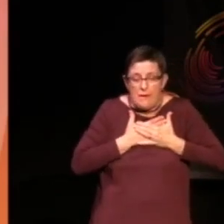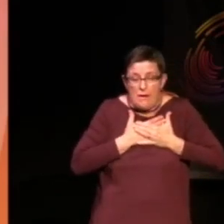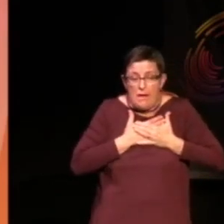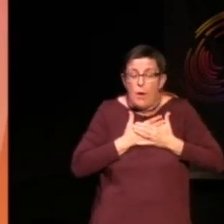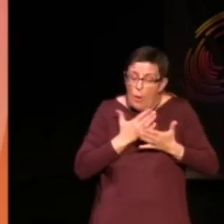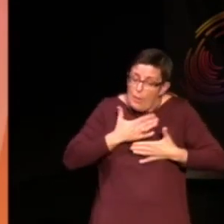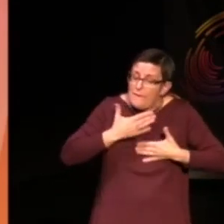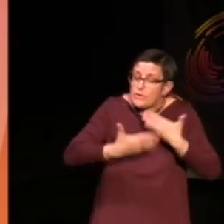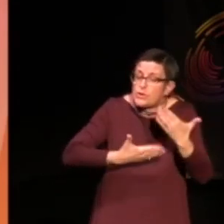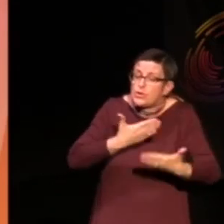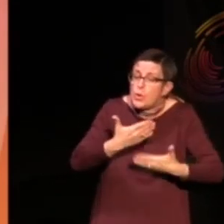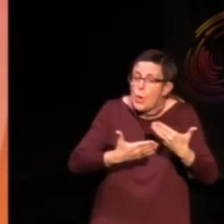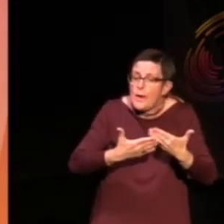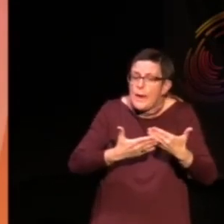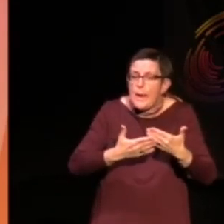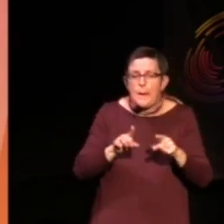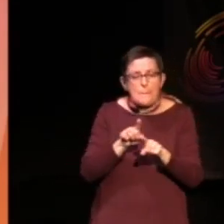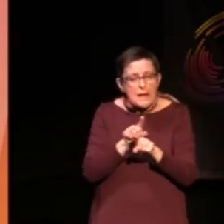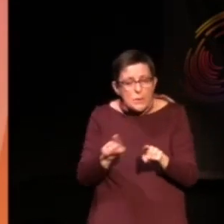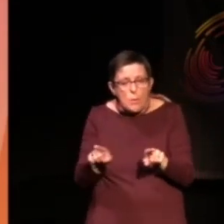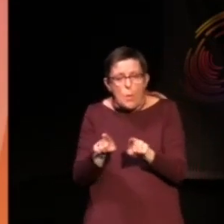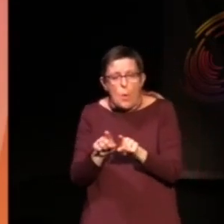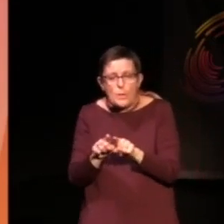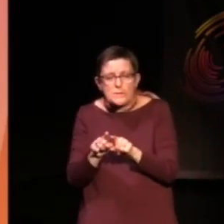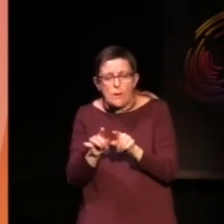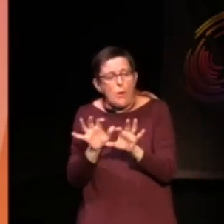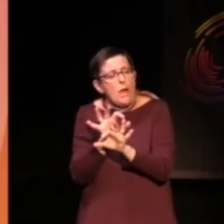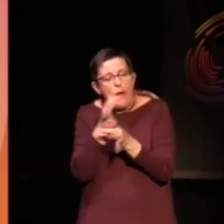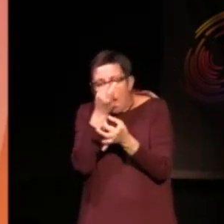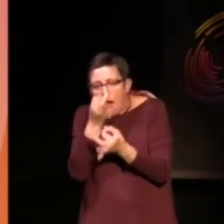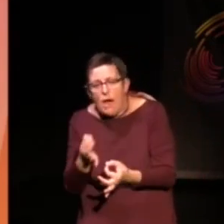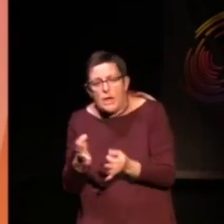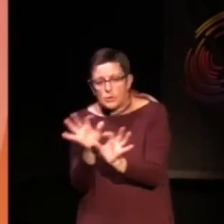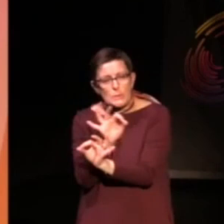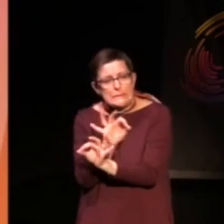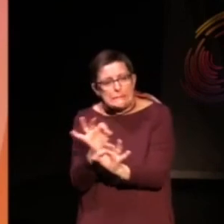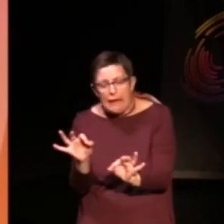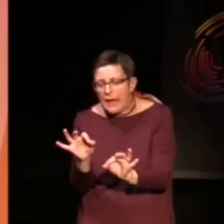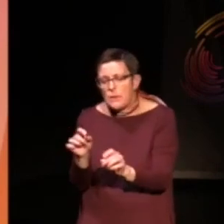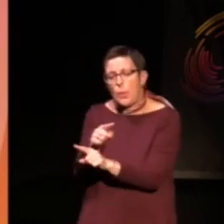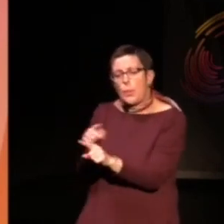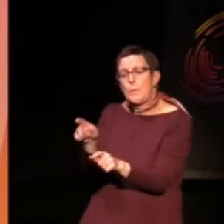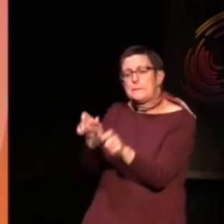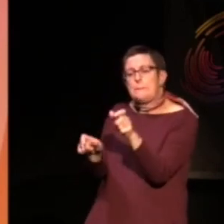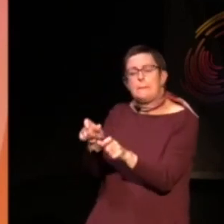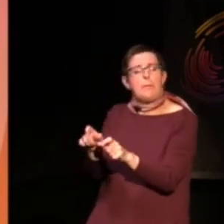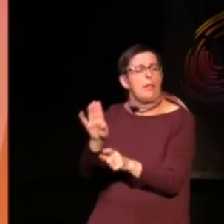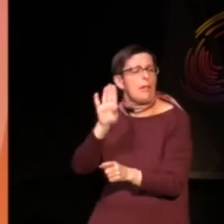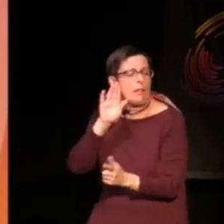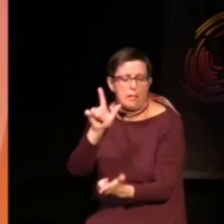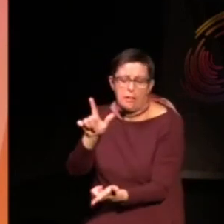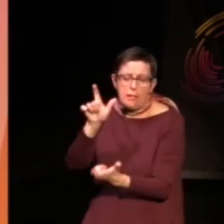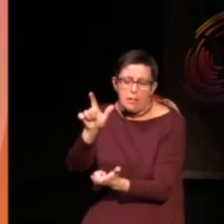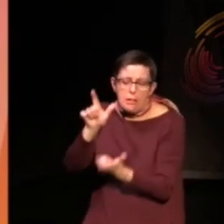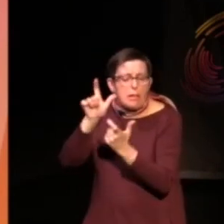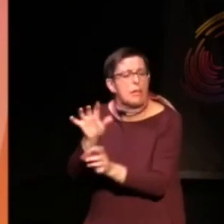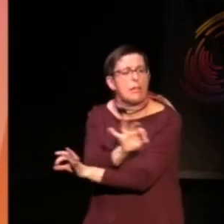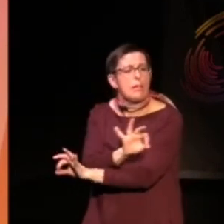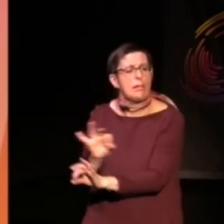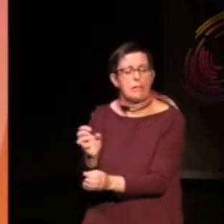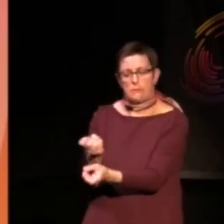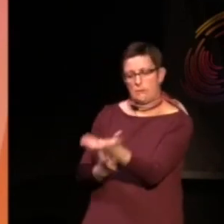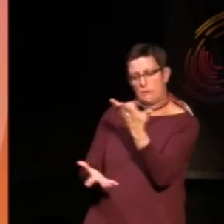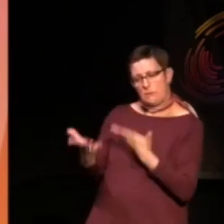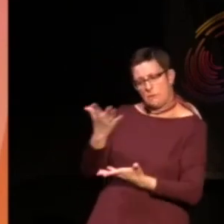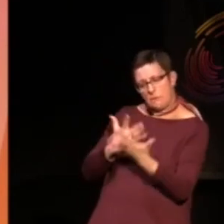but I think we're equally drawn to silences and people who have been silenced And maybe there's a part in us that wants to give